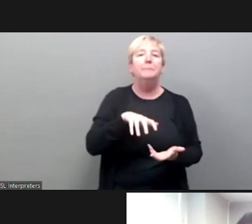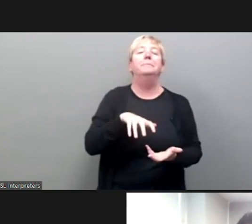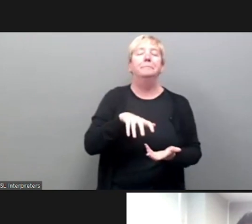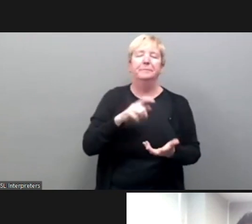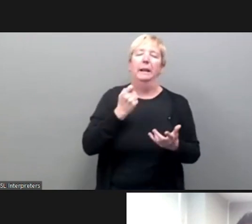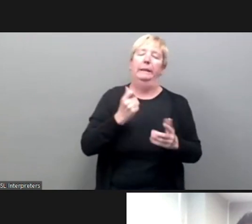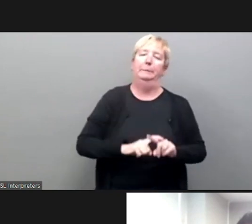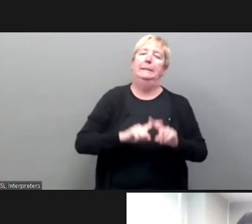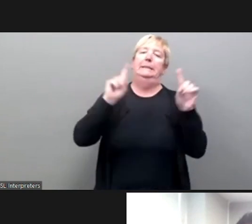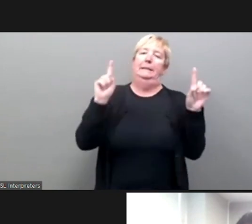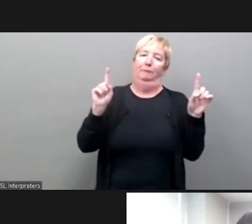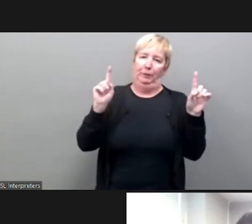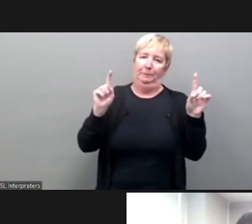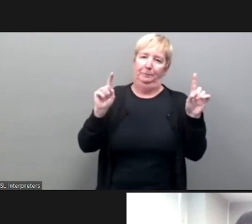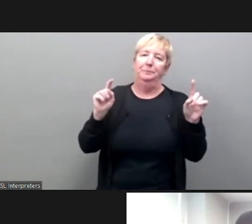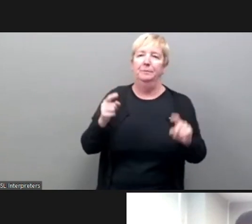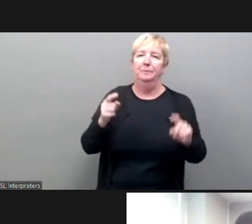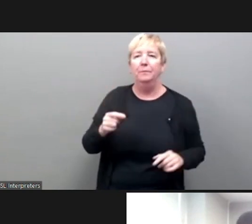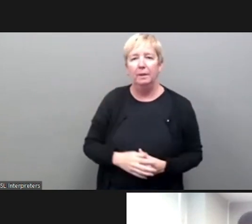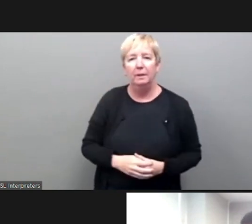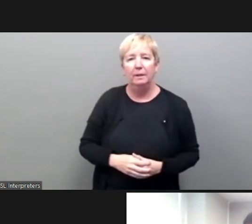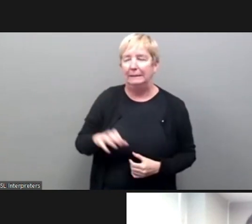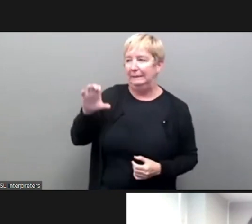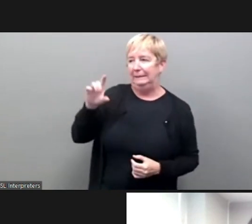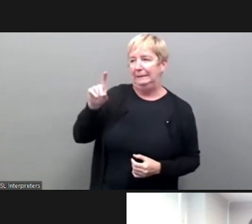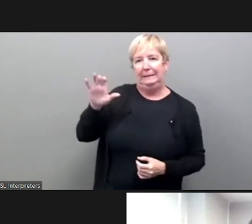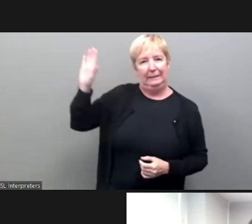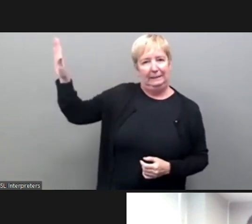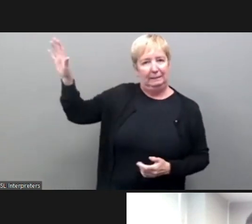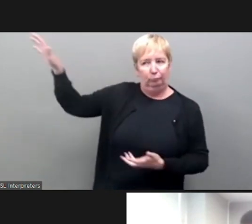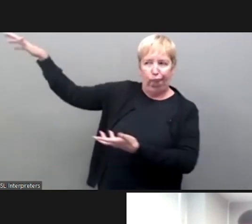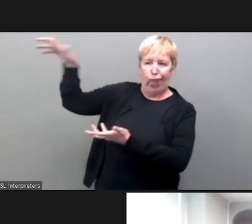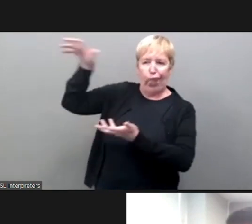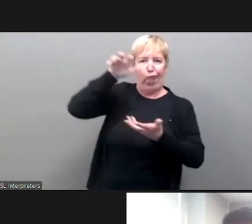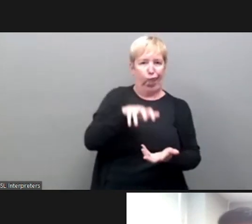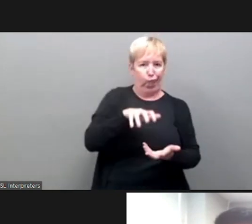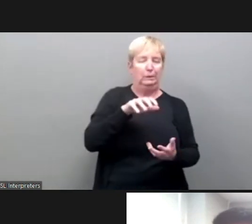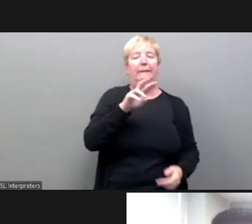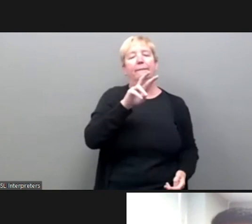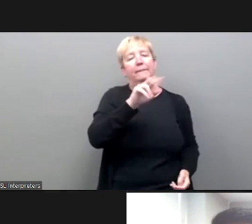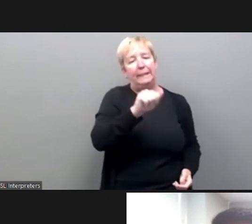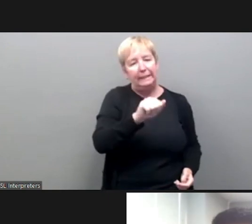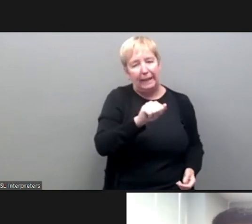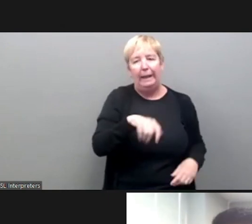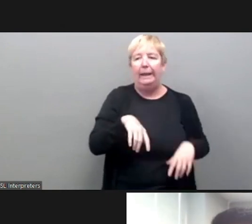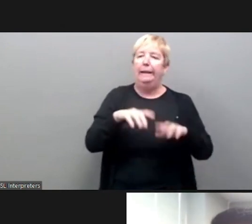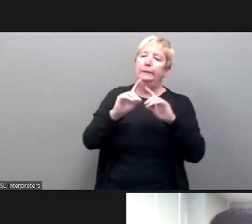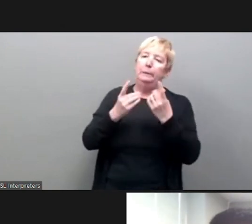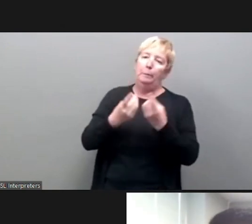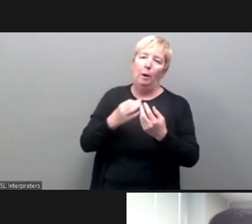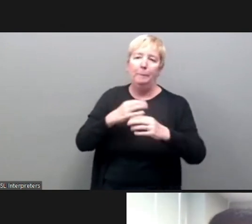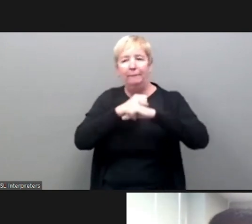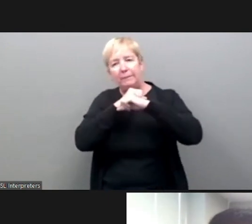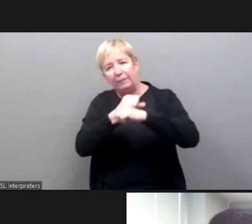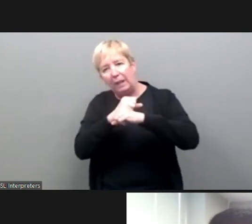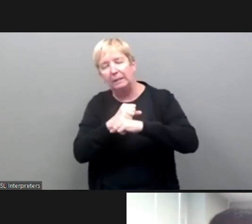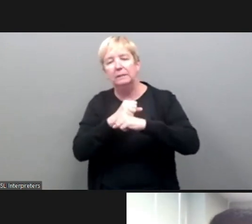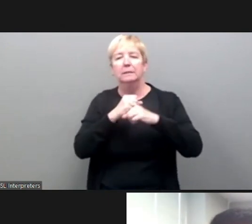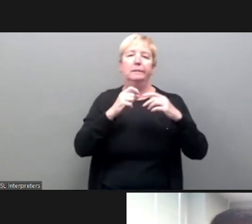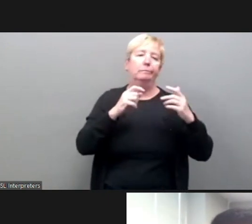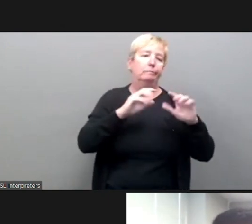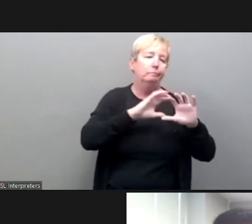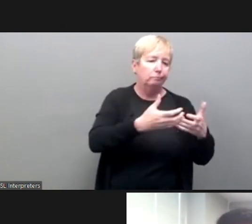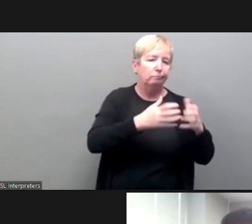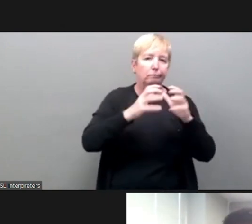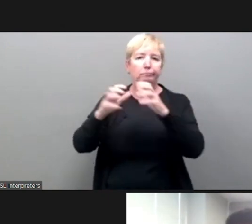department, from the Tiberius CDC set. So really from the VA, from the Department of Defense, all those areas that we